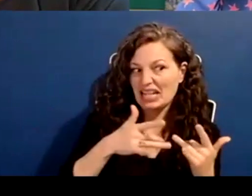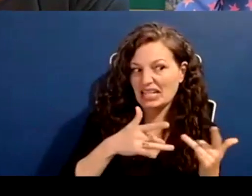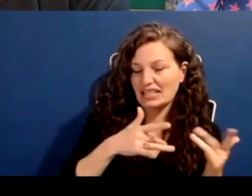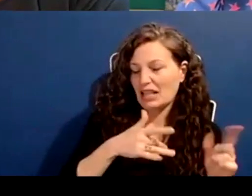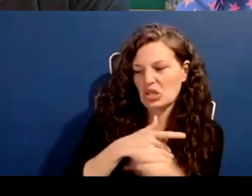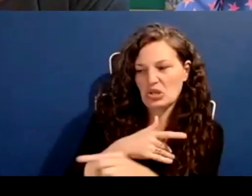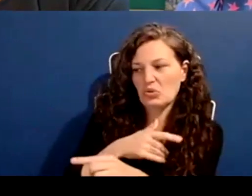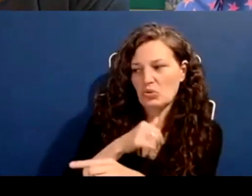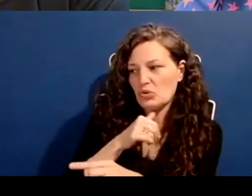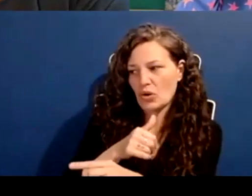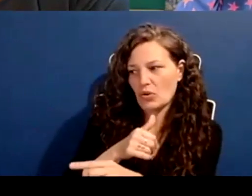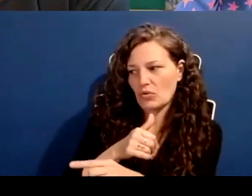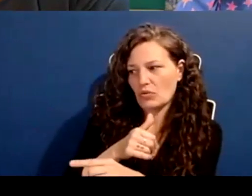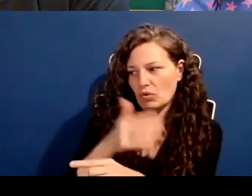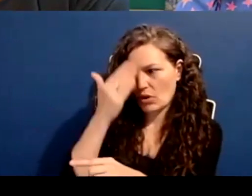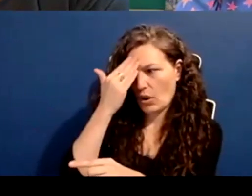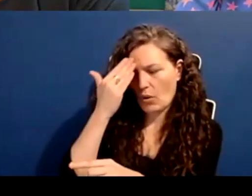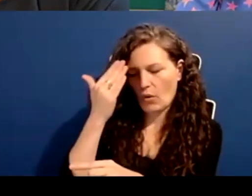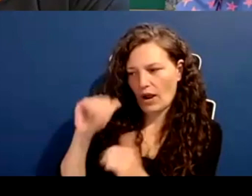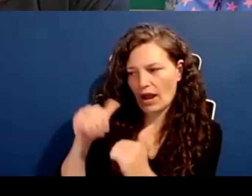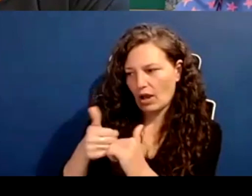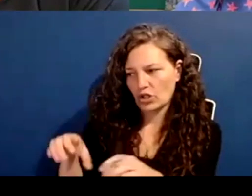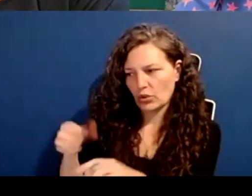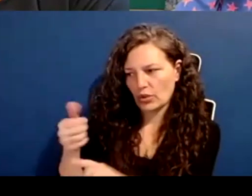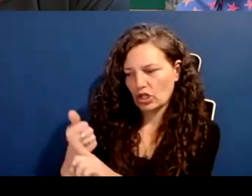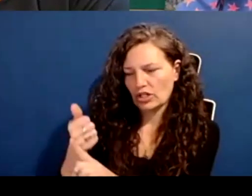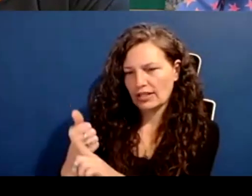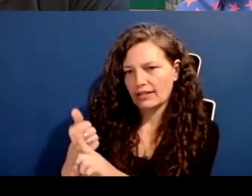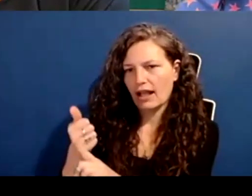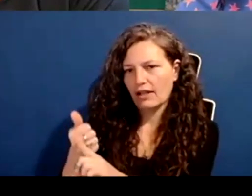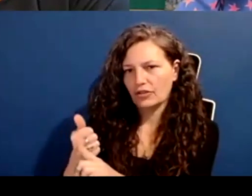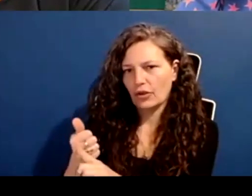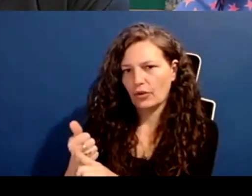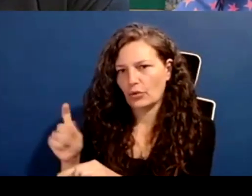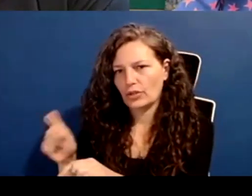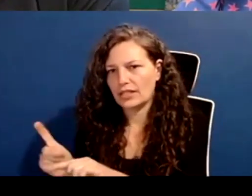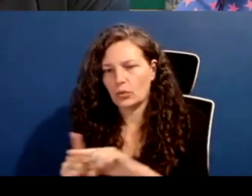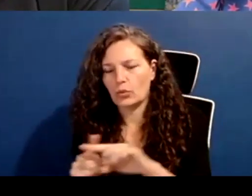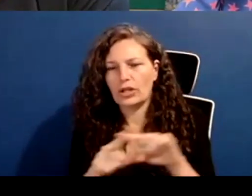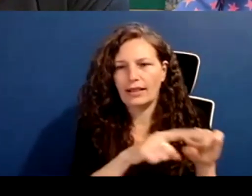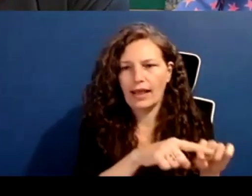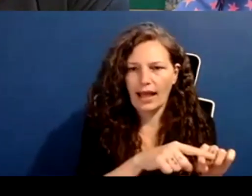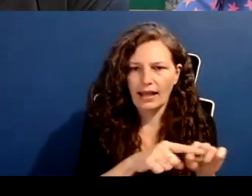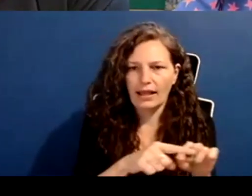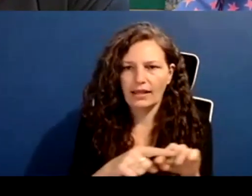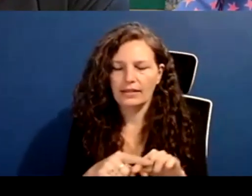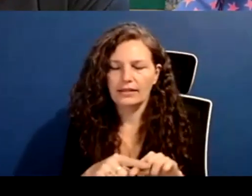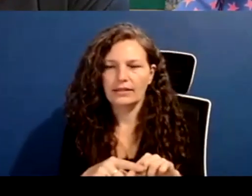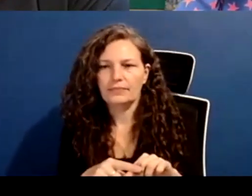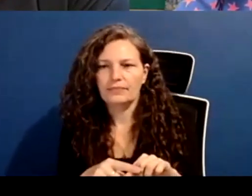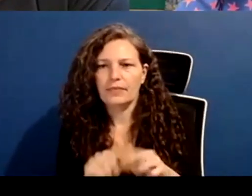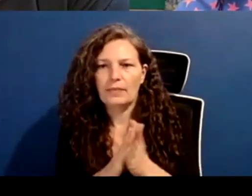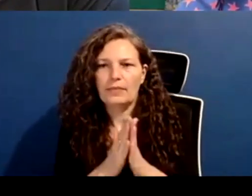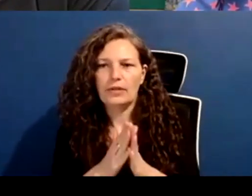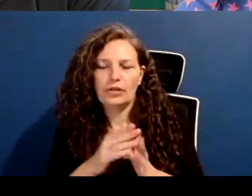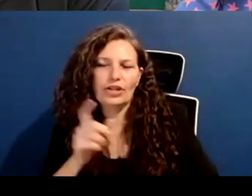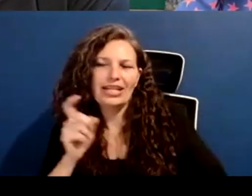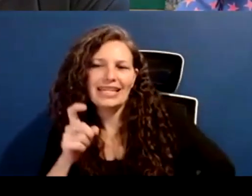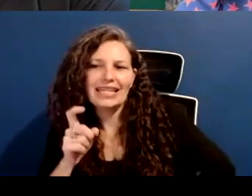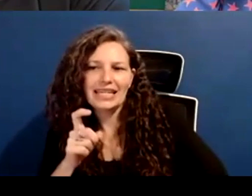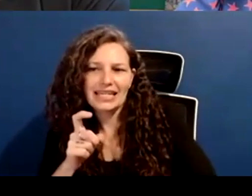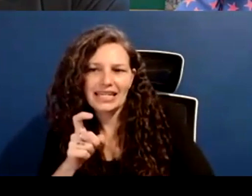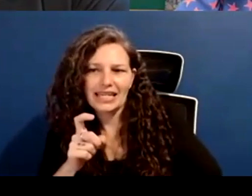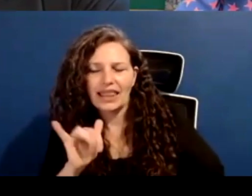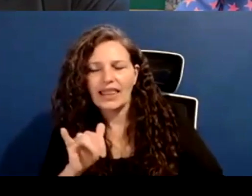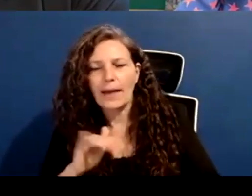make sure that the healing that you don't even realize you need becomes a part of your life